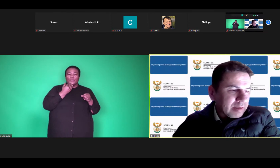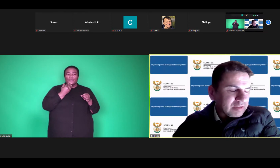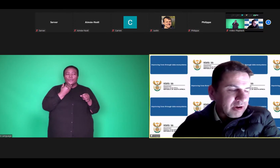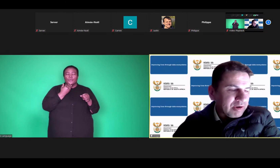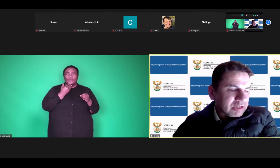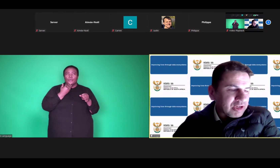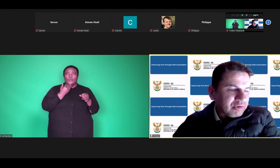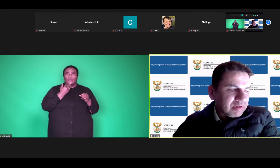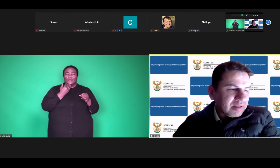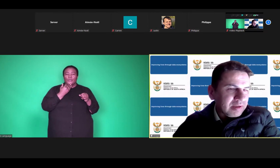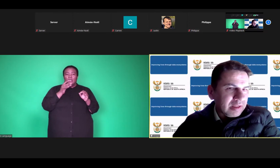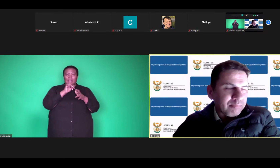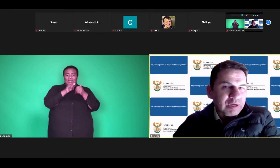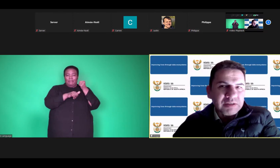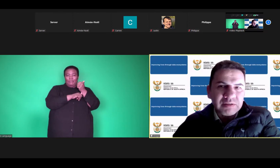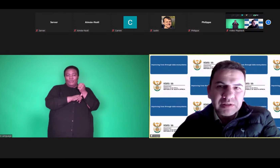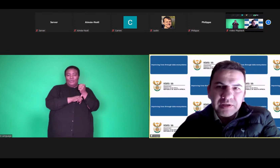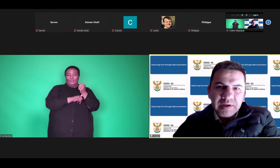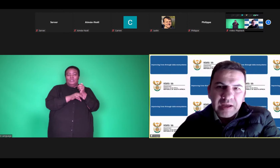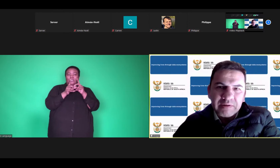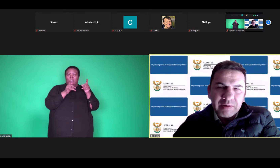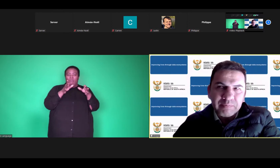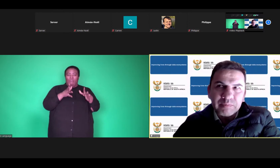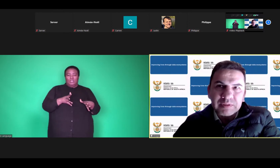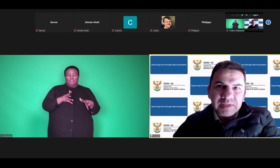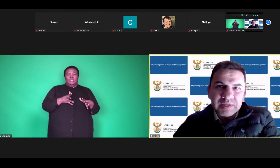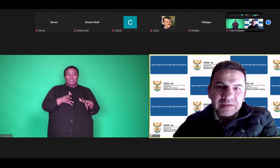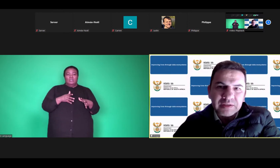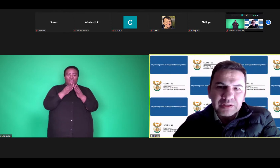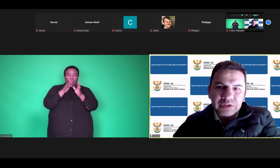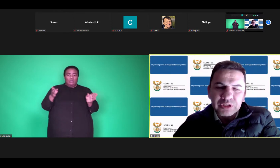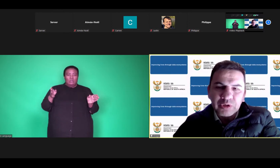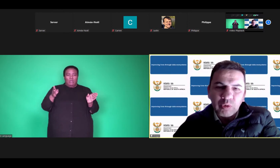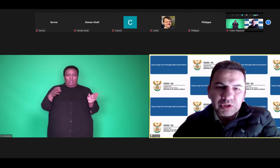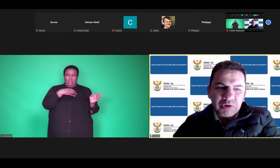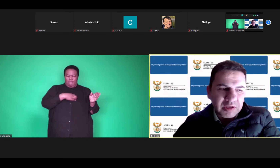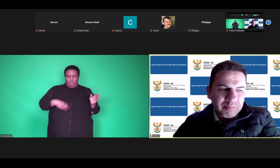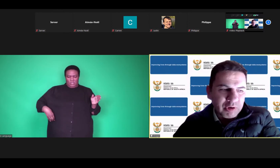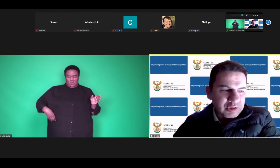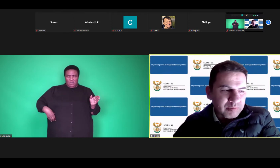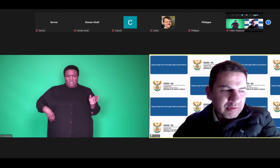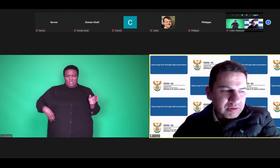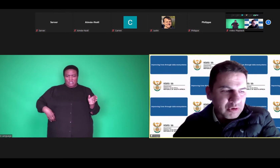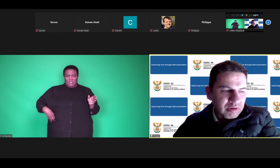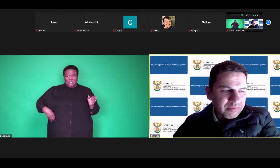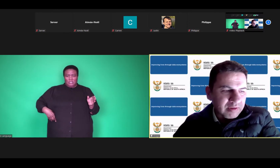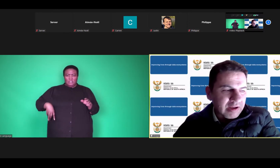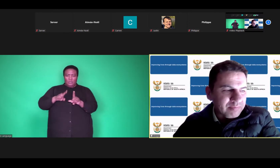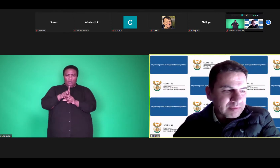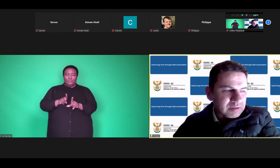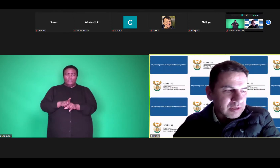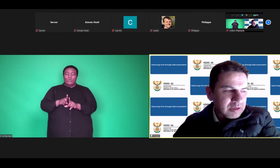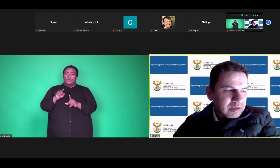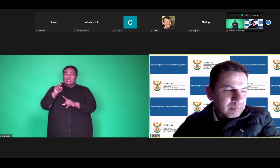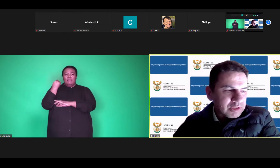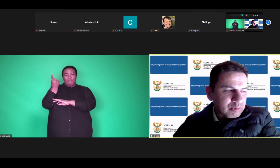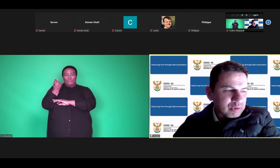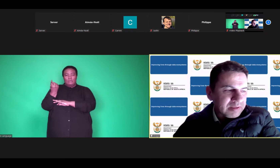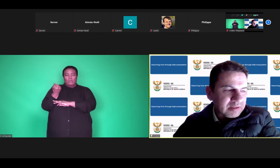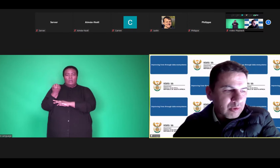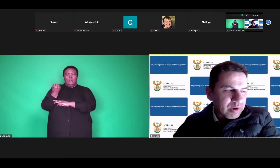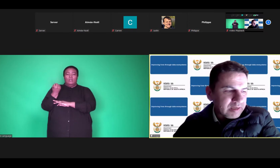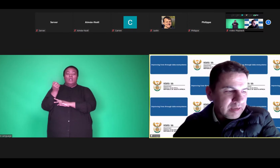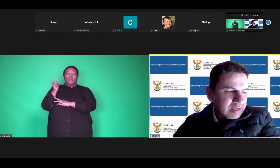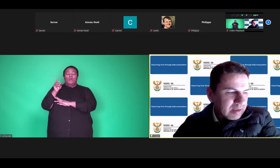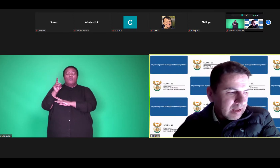the Deputy Director General in the Presidency, and if I'm not mistaken, he's also the Principal of the School of Government,